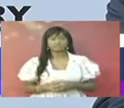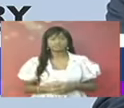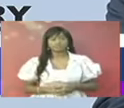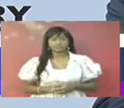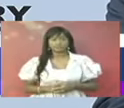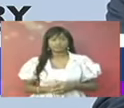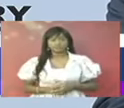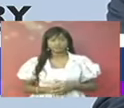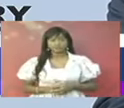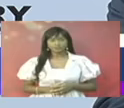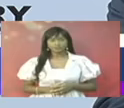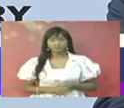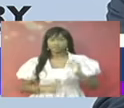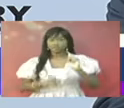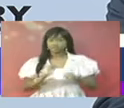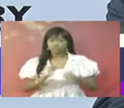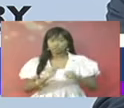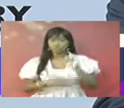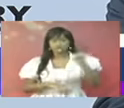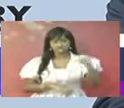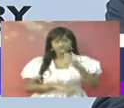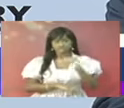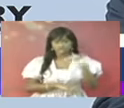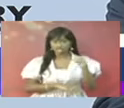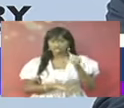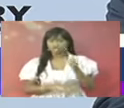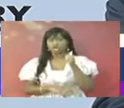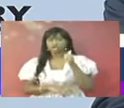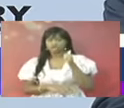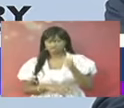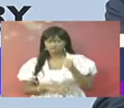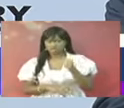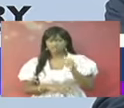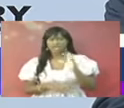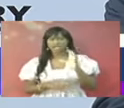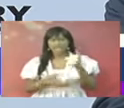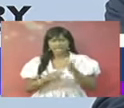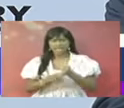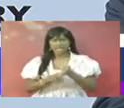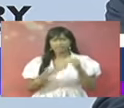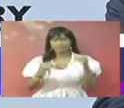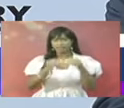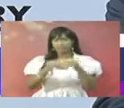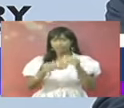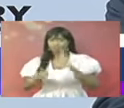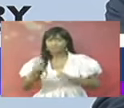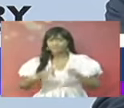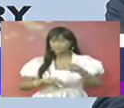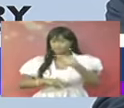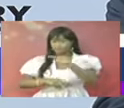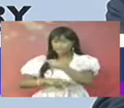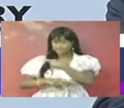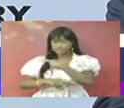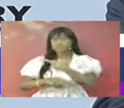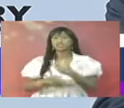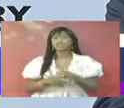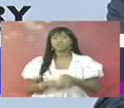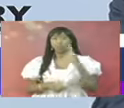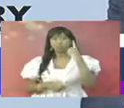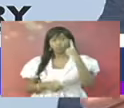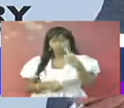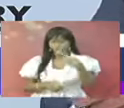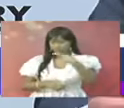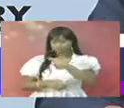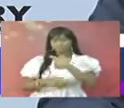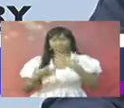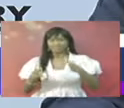clinical trials. So it is a very good tool to have so that we can get vaccination rates in the country up very quickly, as it's a single dose,